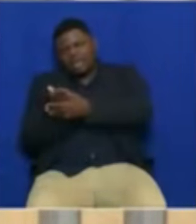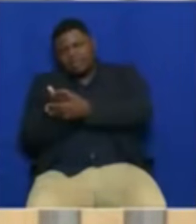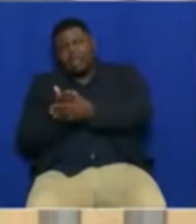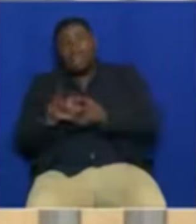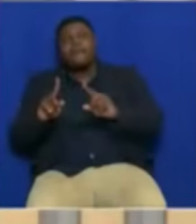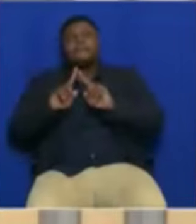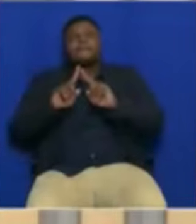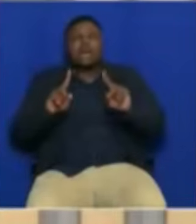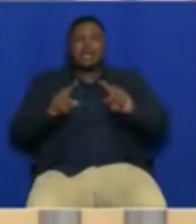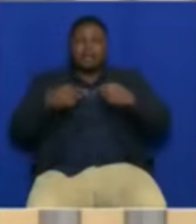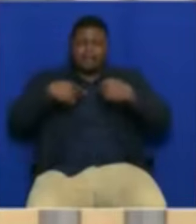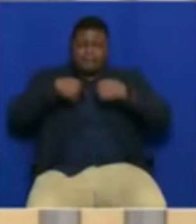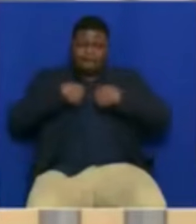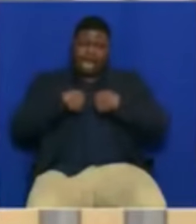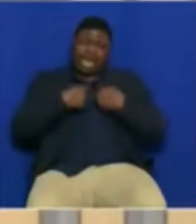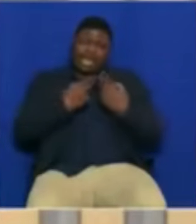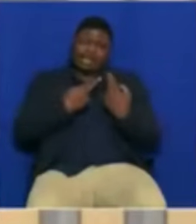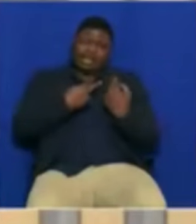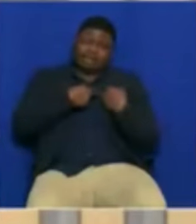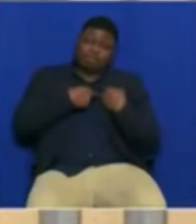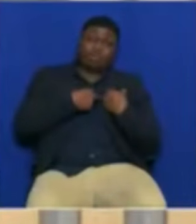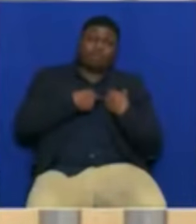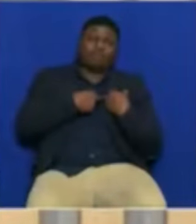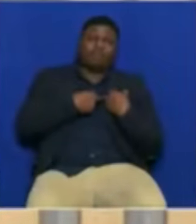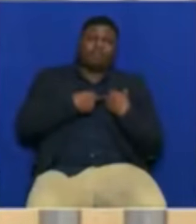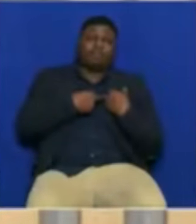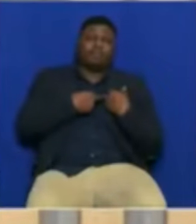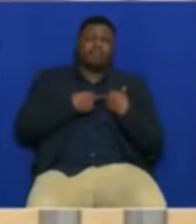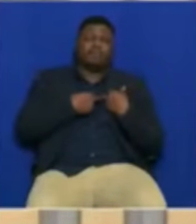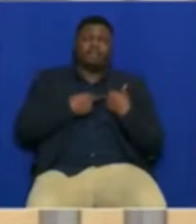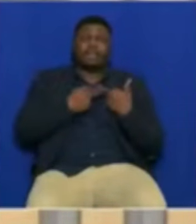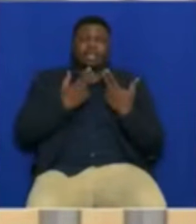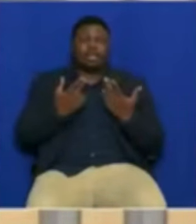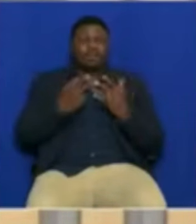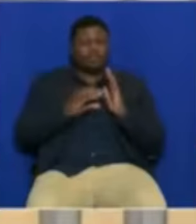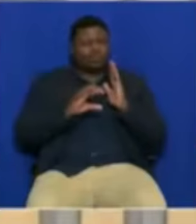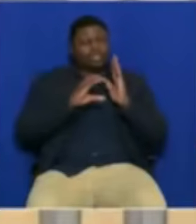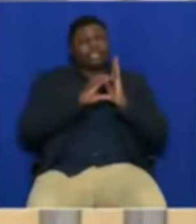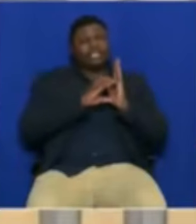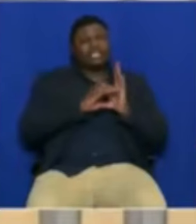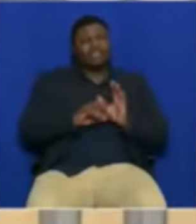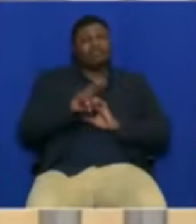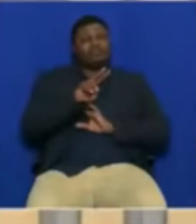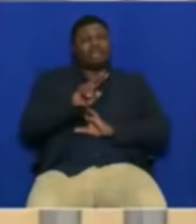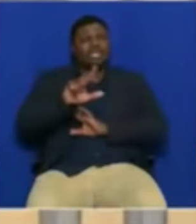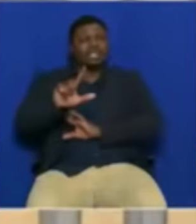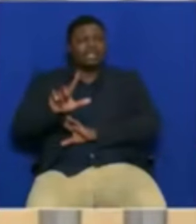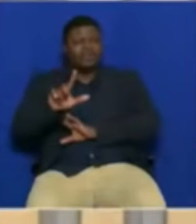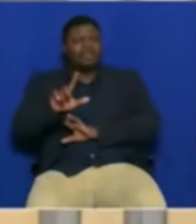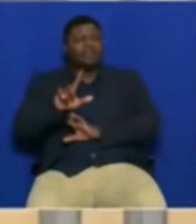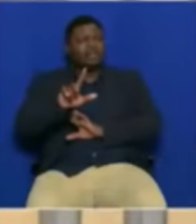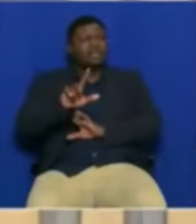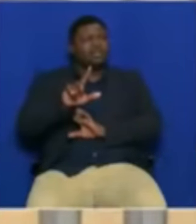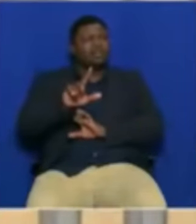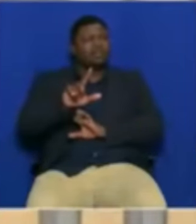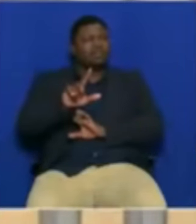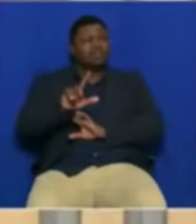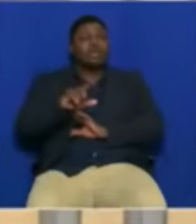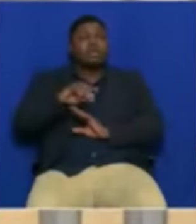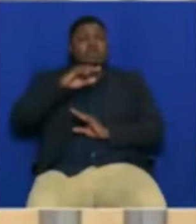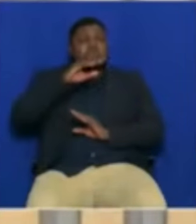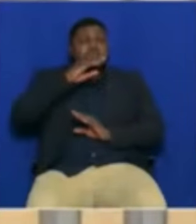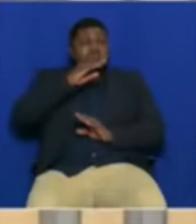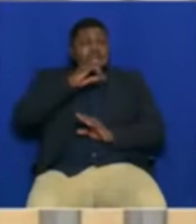it the Act or the 27, do I leave it and go? No. I looked